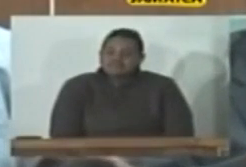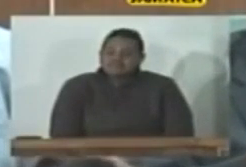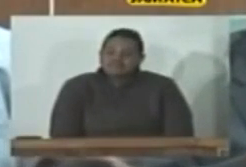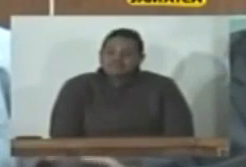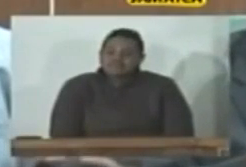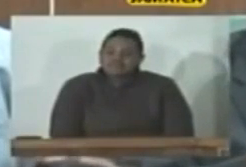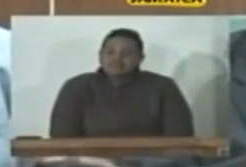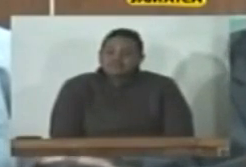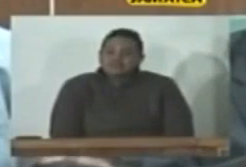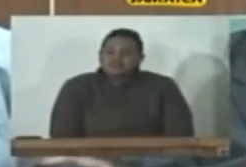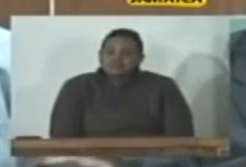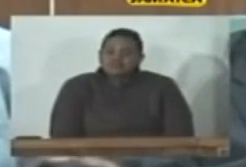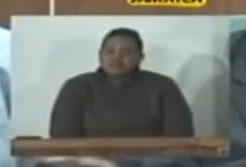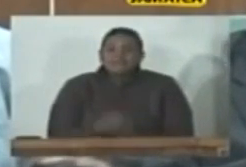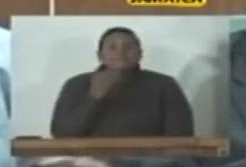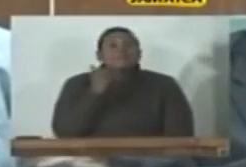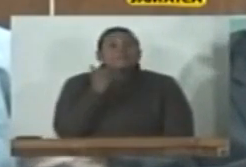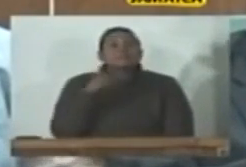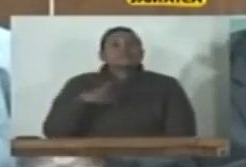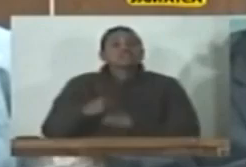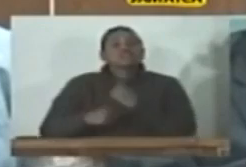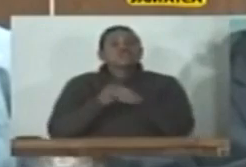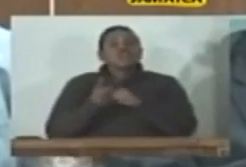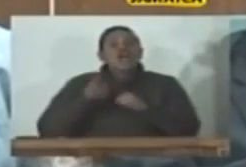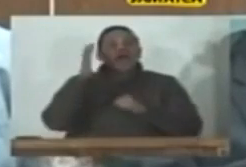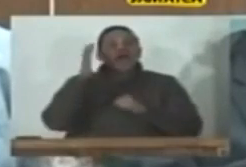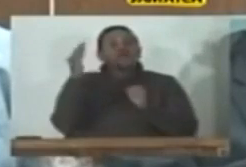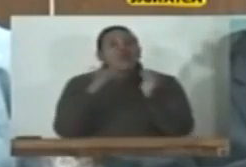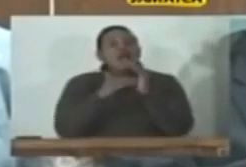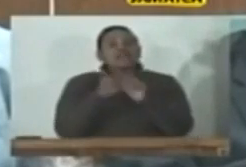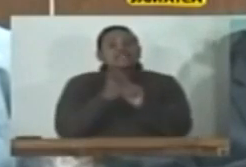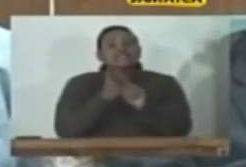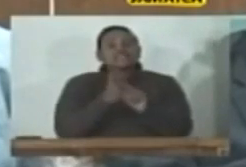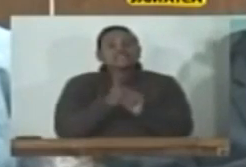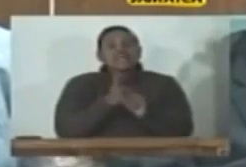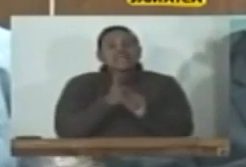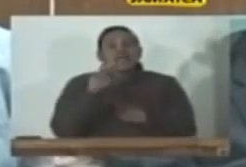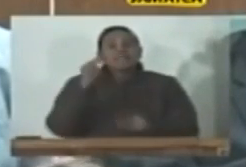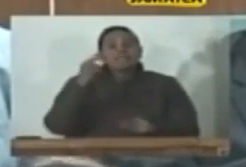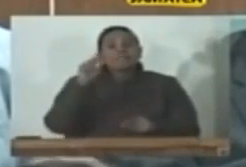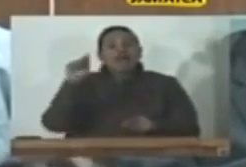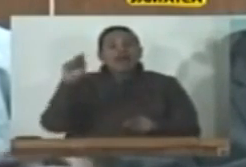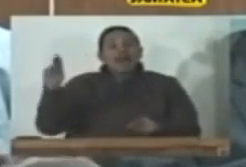quote the Manhattans. There is no me without you.